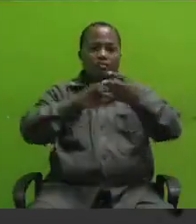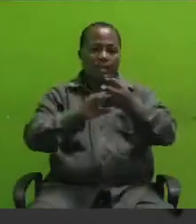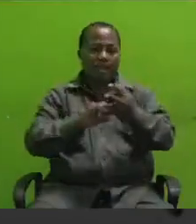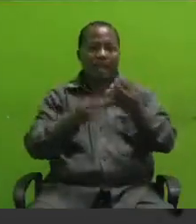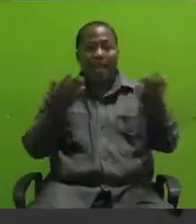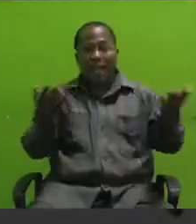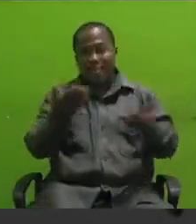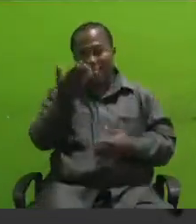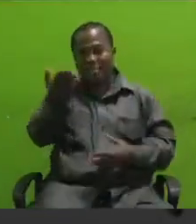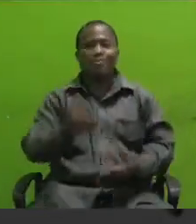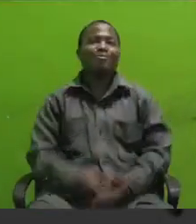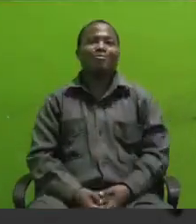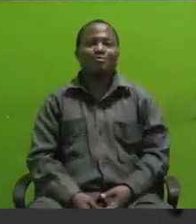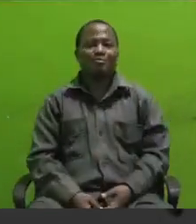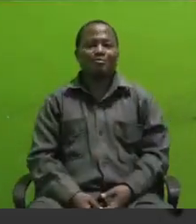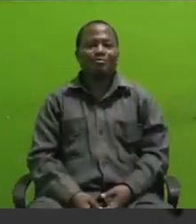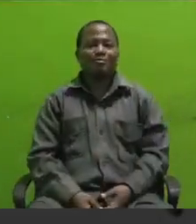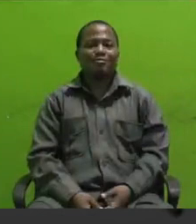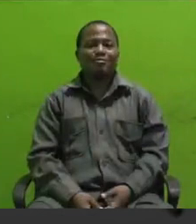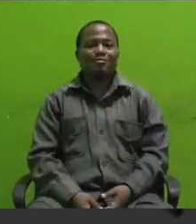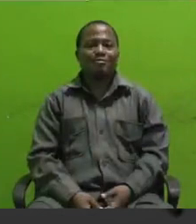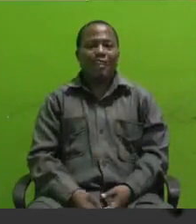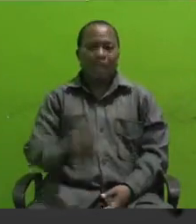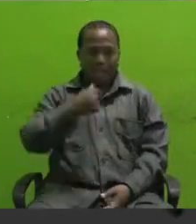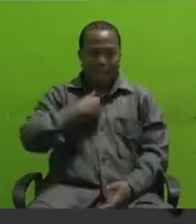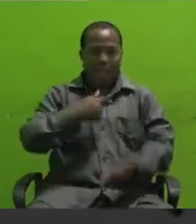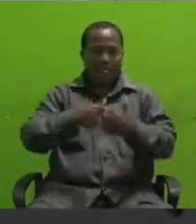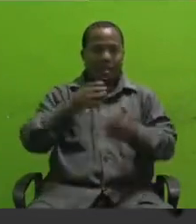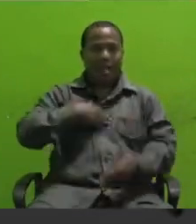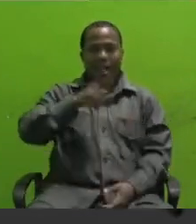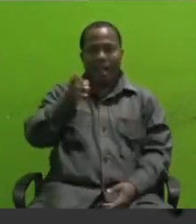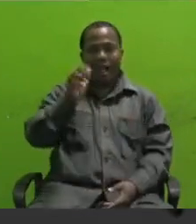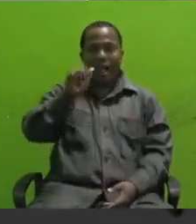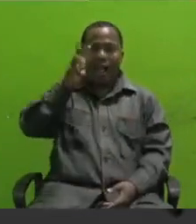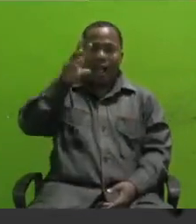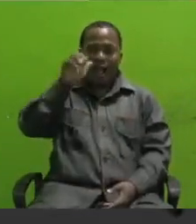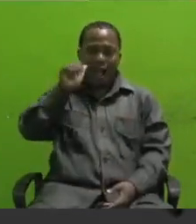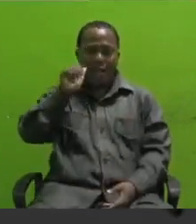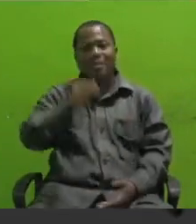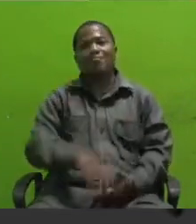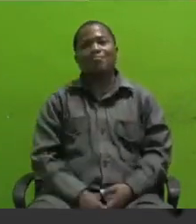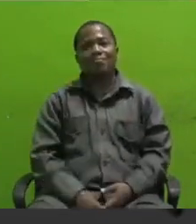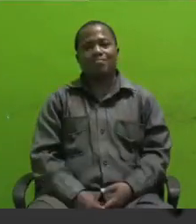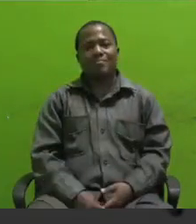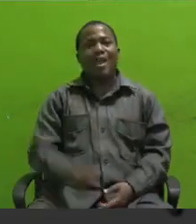Hello friends, how are you? I'm Madam Hawa Mashod.